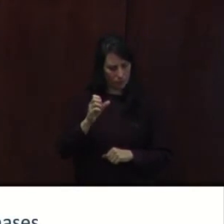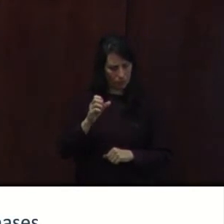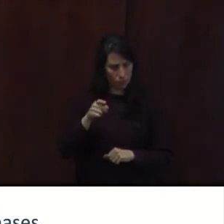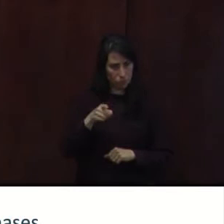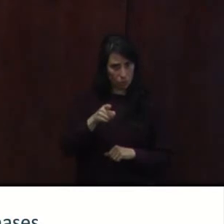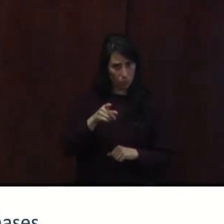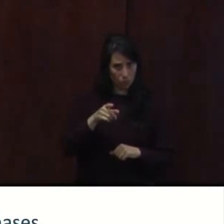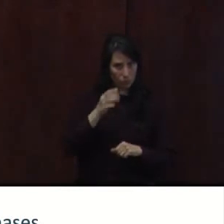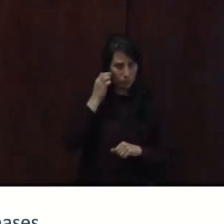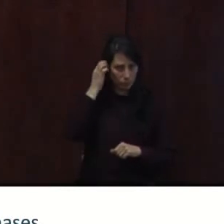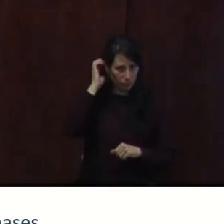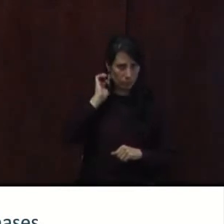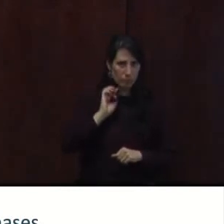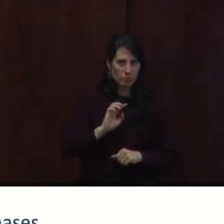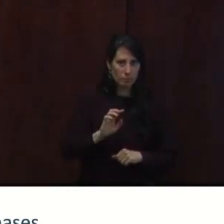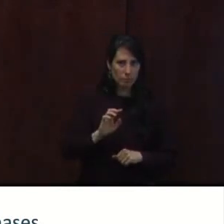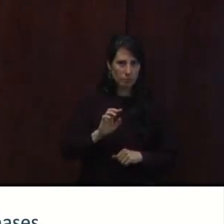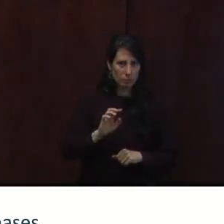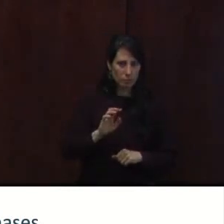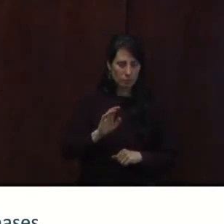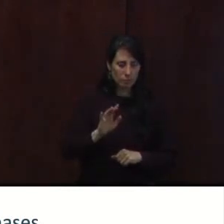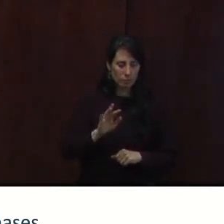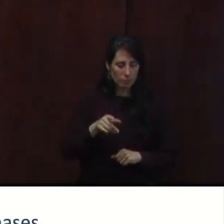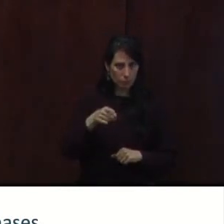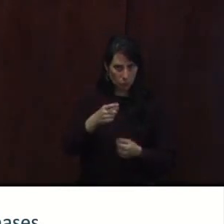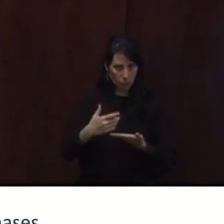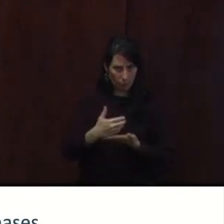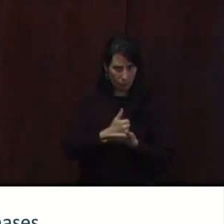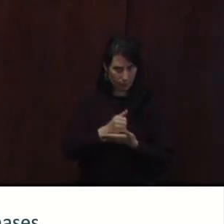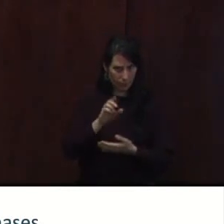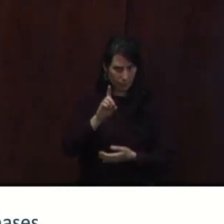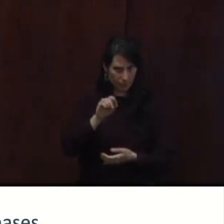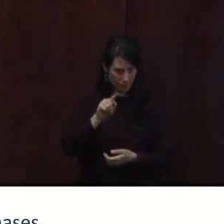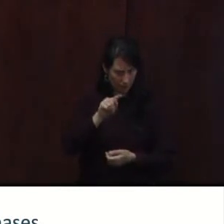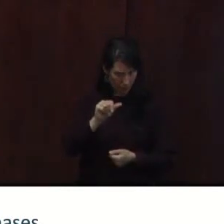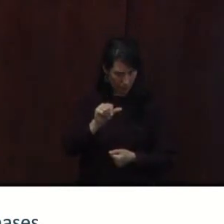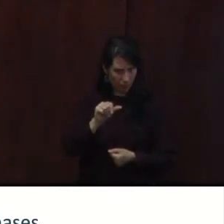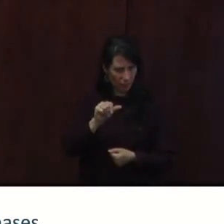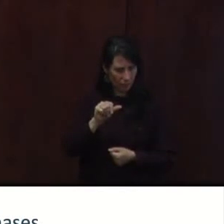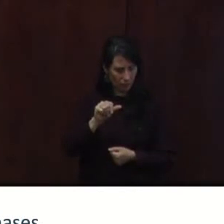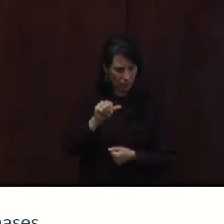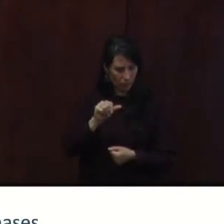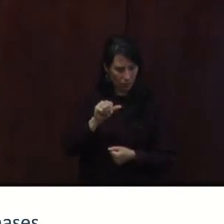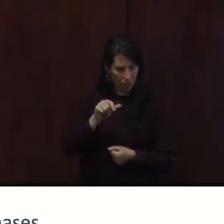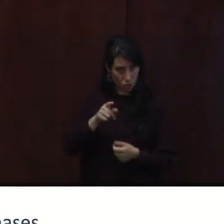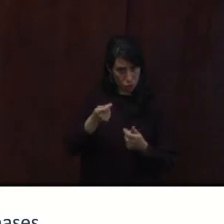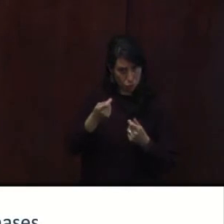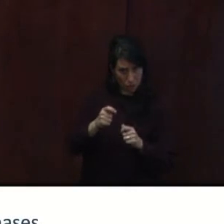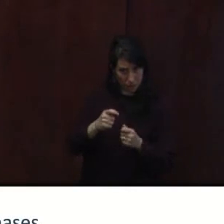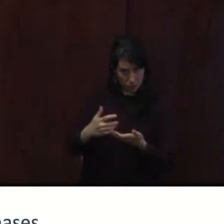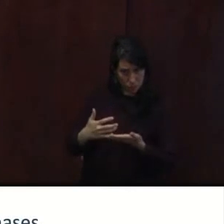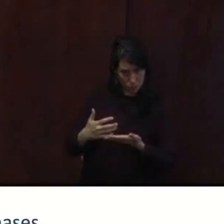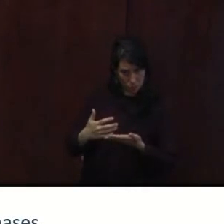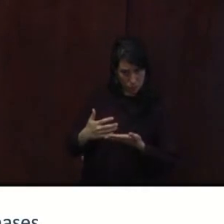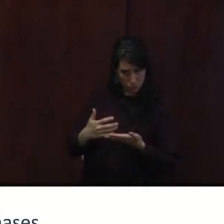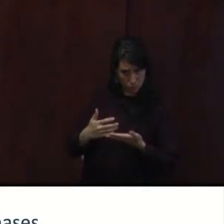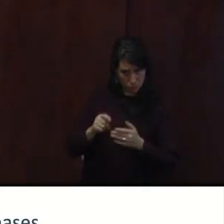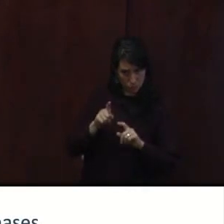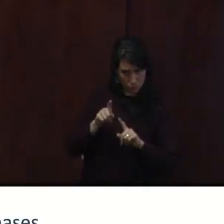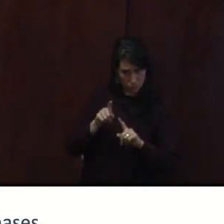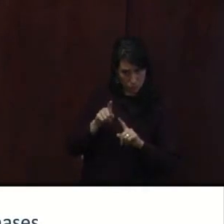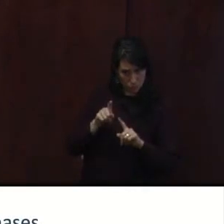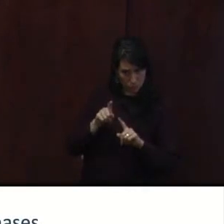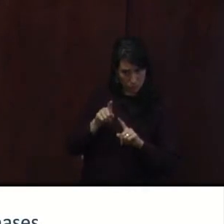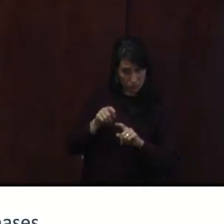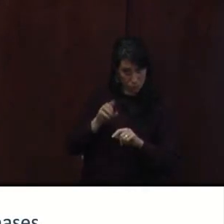an applicant or whatever we're calling them, is it your intention to collect enough data from that person to know what phase